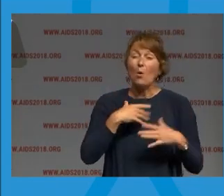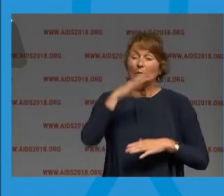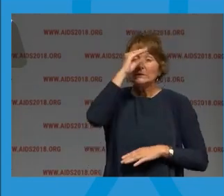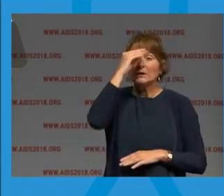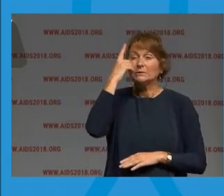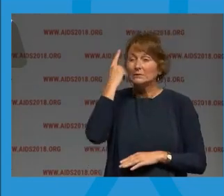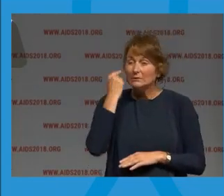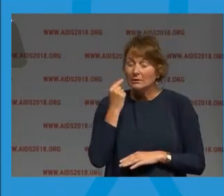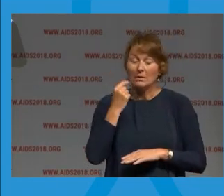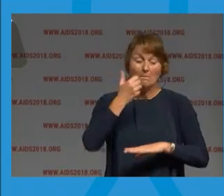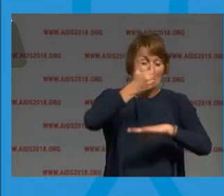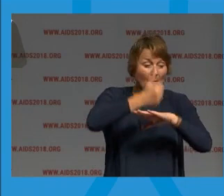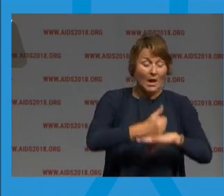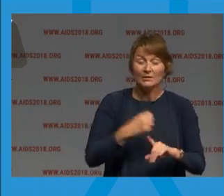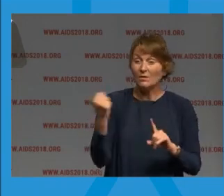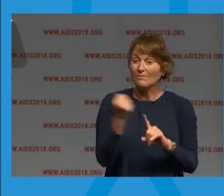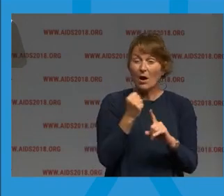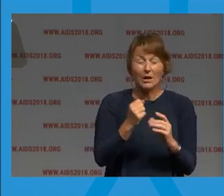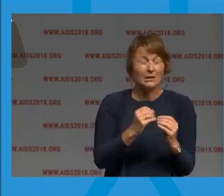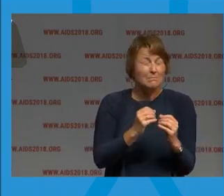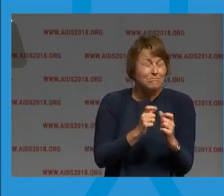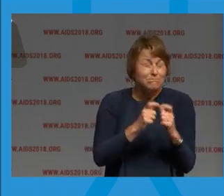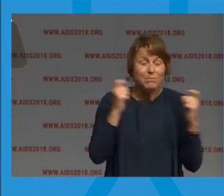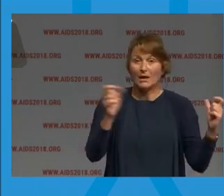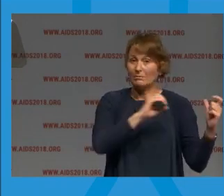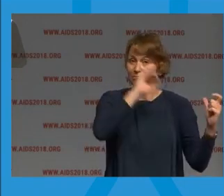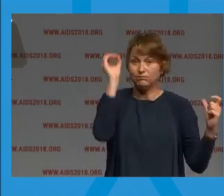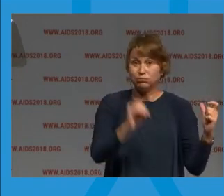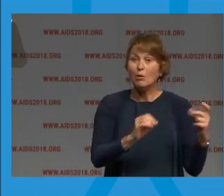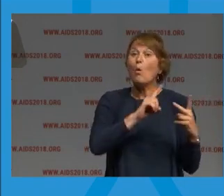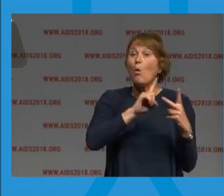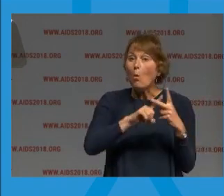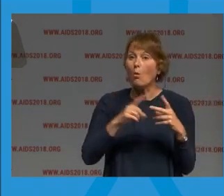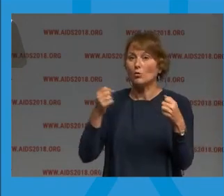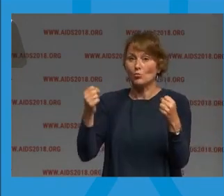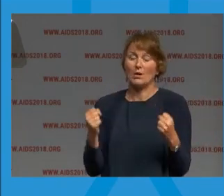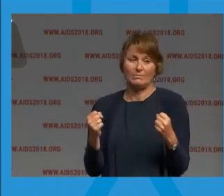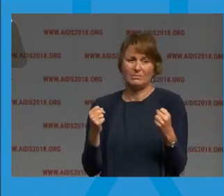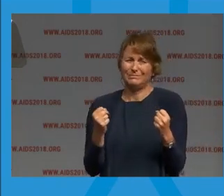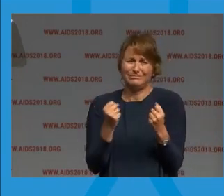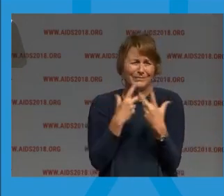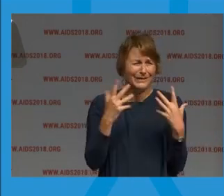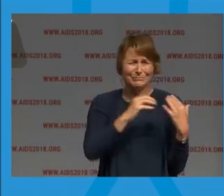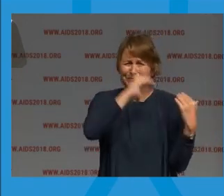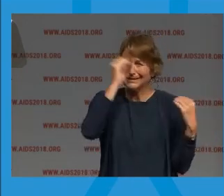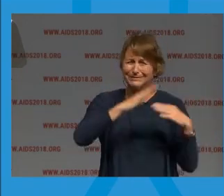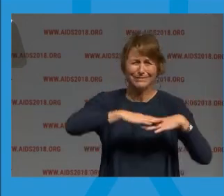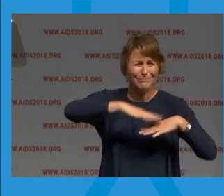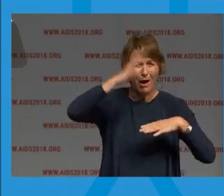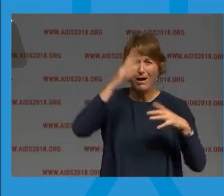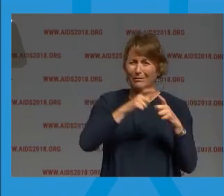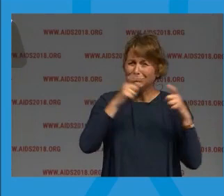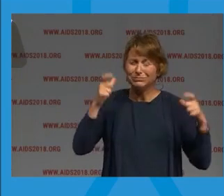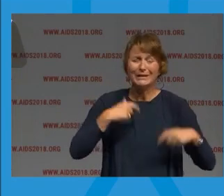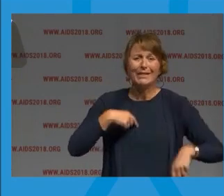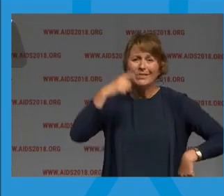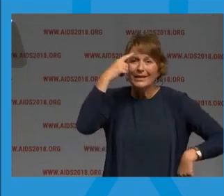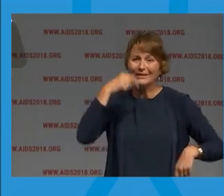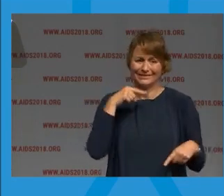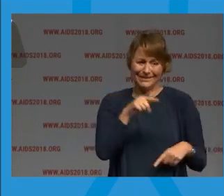violence and rape. And I couldn't stop thinking, if these